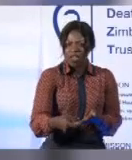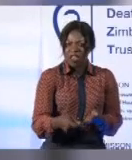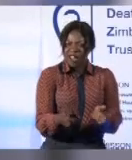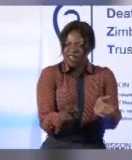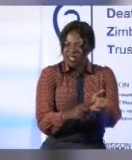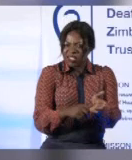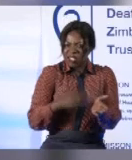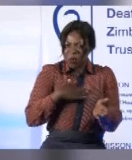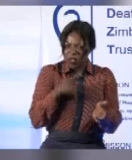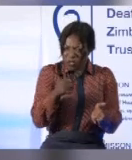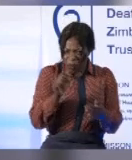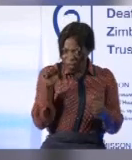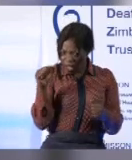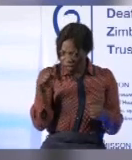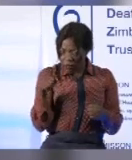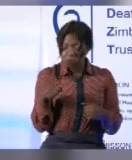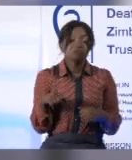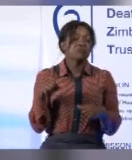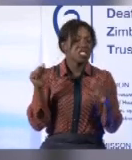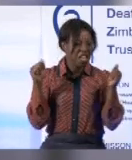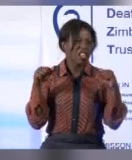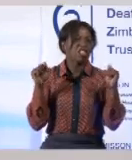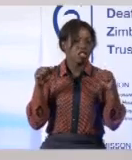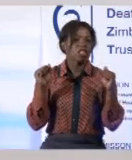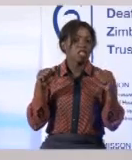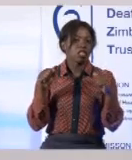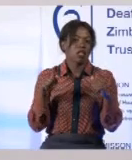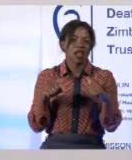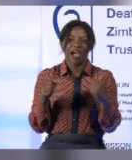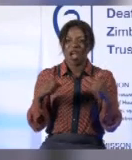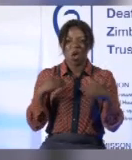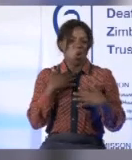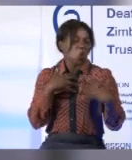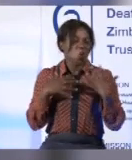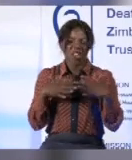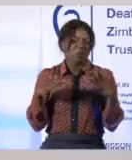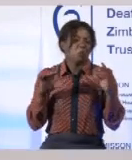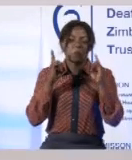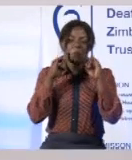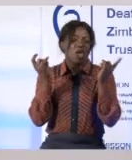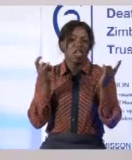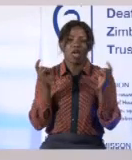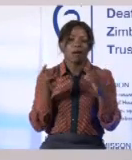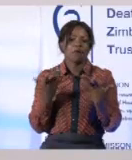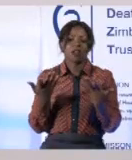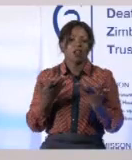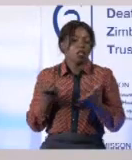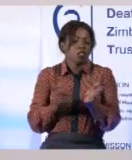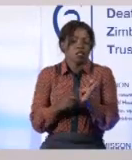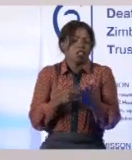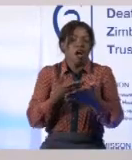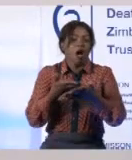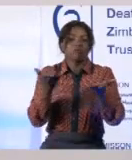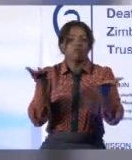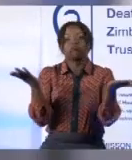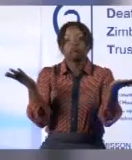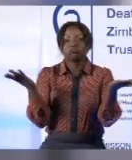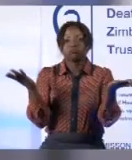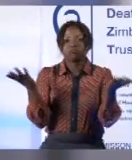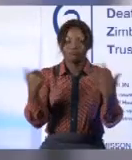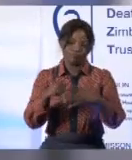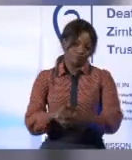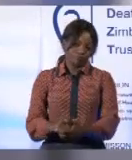it's not about... Yeah, it's not about age. Why should I worry about age? Why should you worry about age? My God.